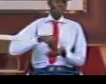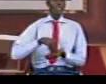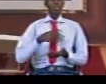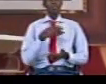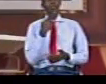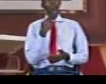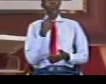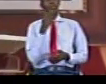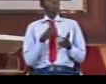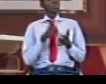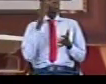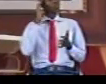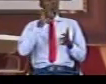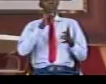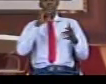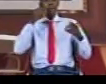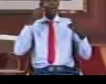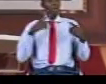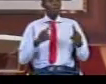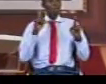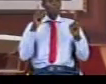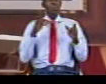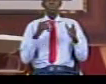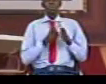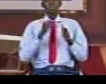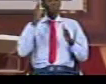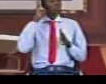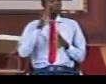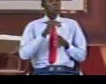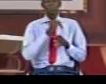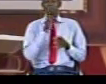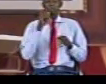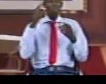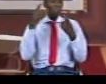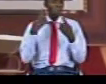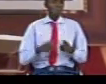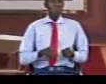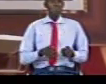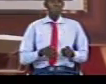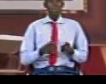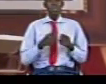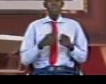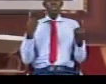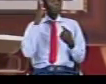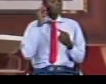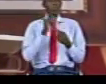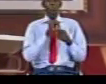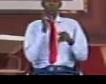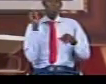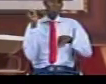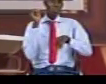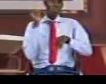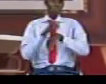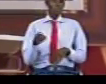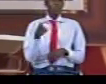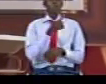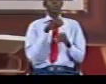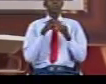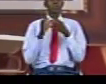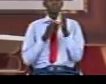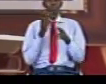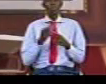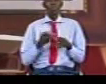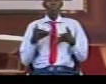it will not come. It will not happen. Sin will not overcome you. Let not